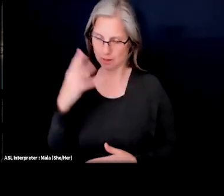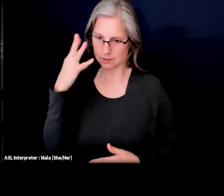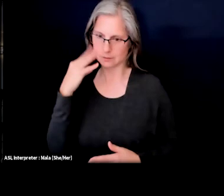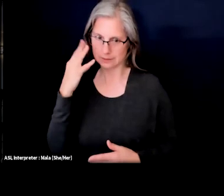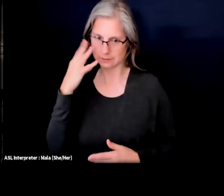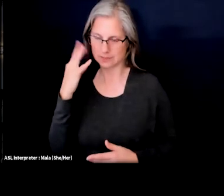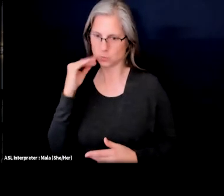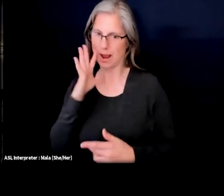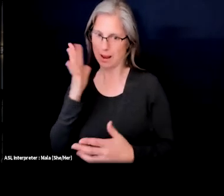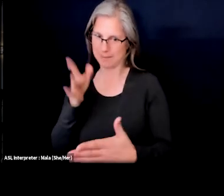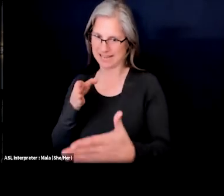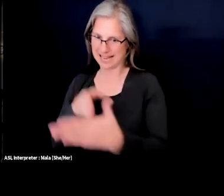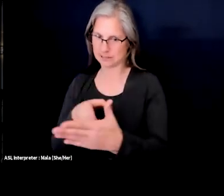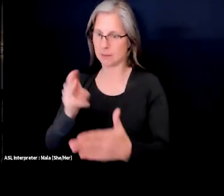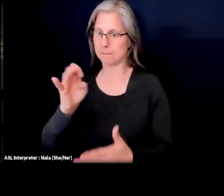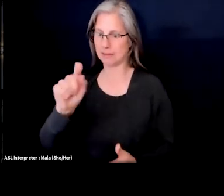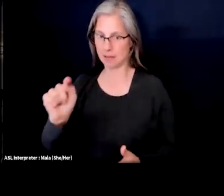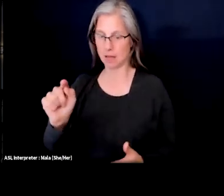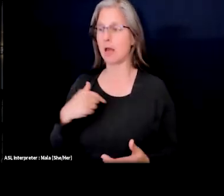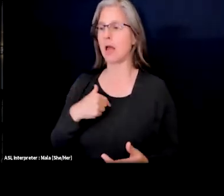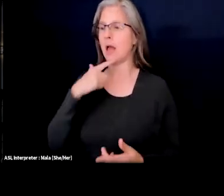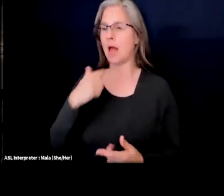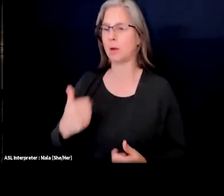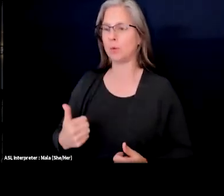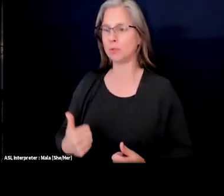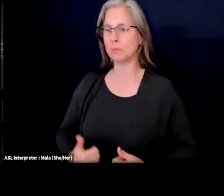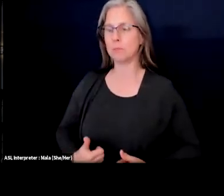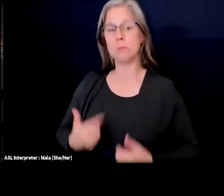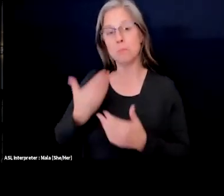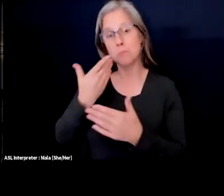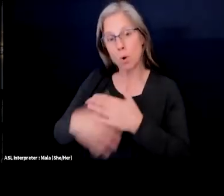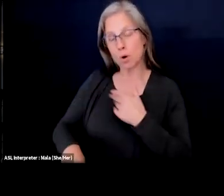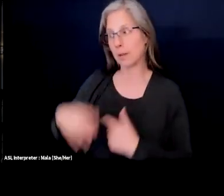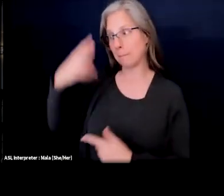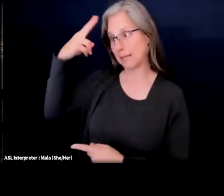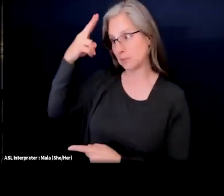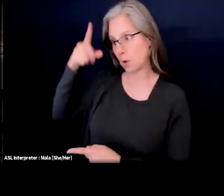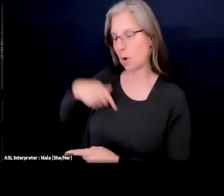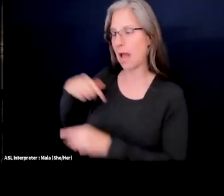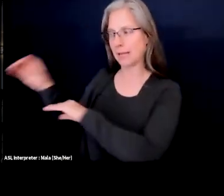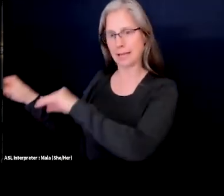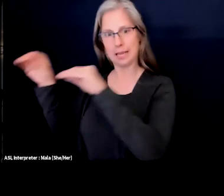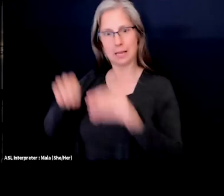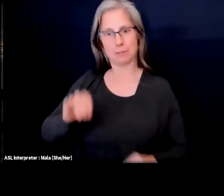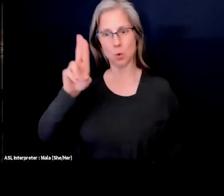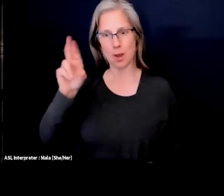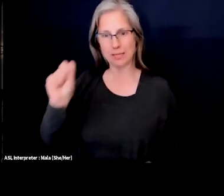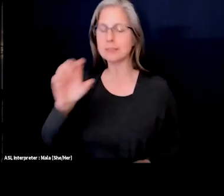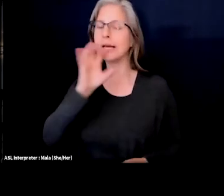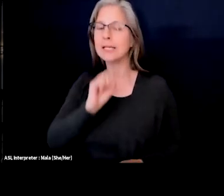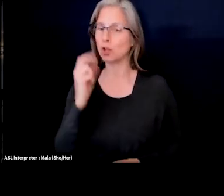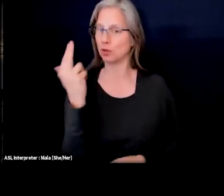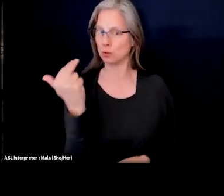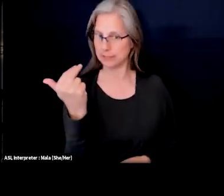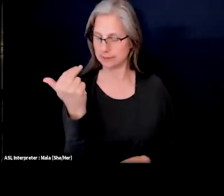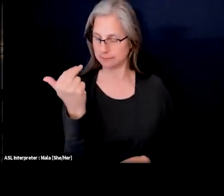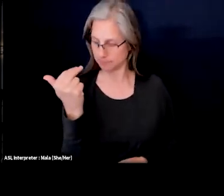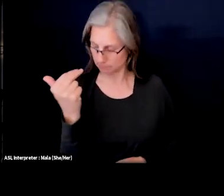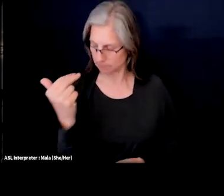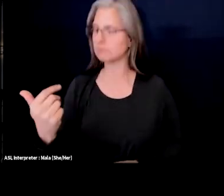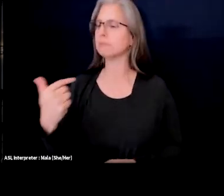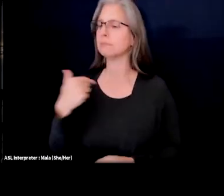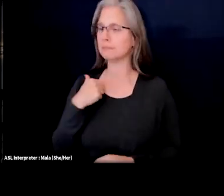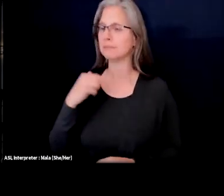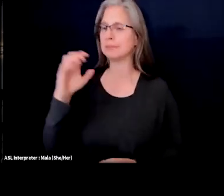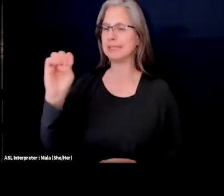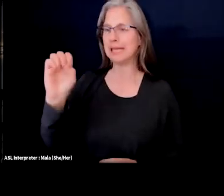program. I was born in Guadalajara, Jalisco, Mexico. I came here to the United States at the age of 13. I was an